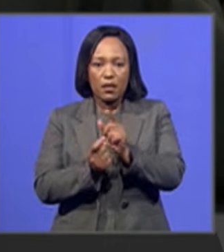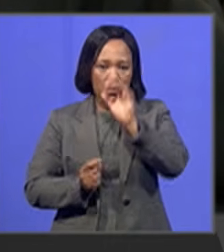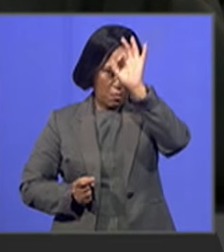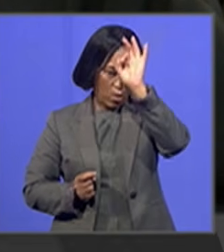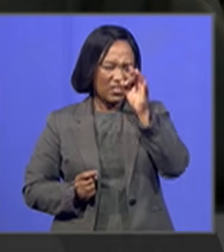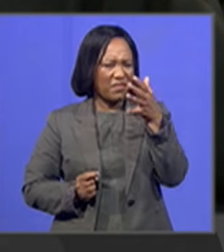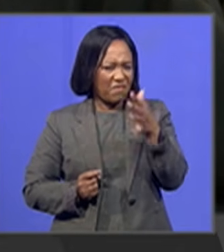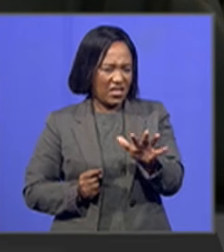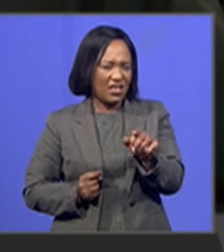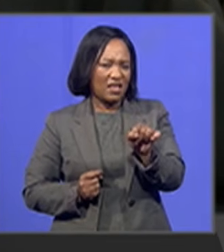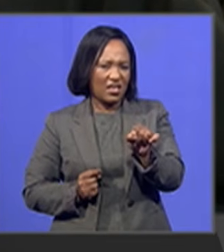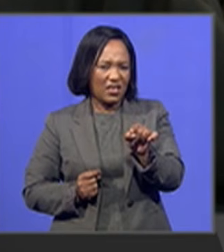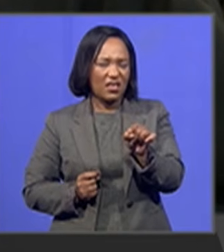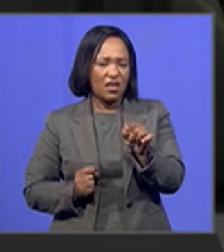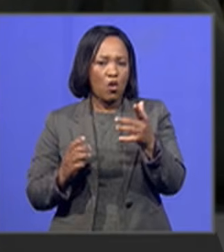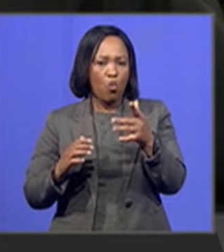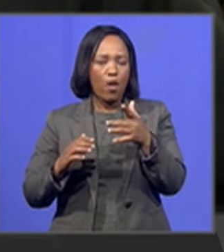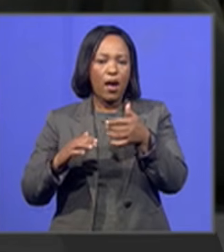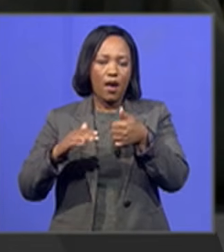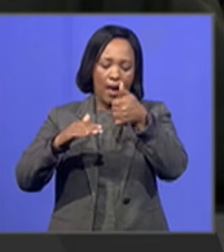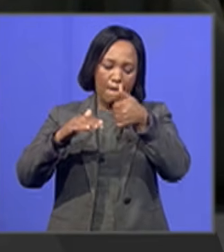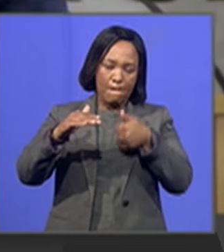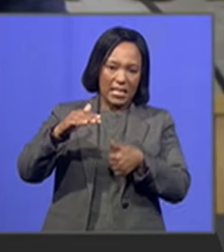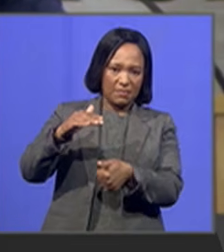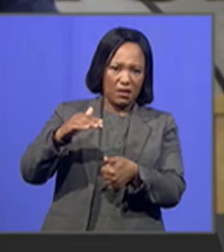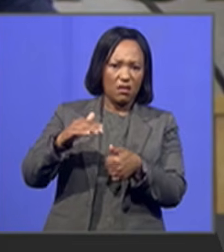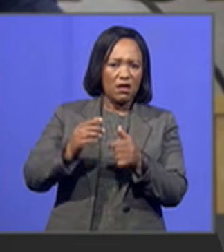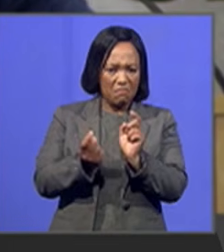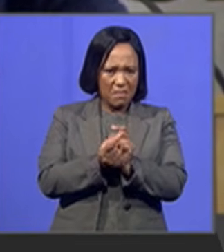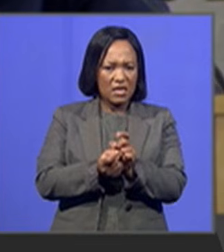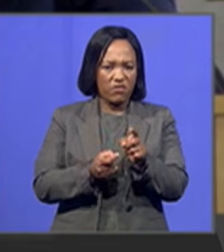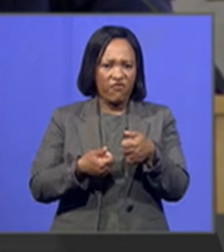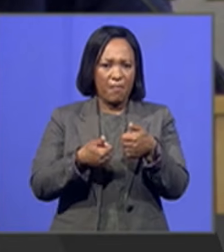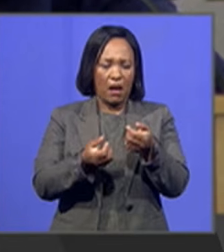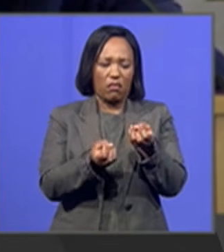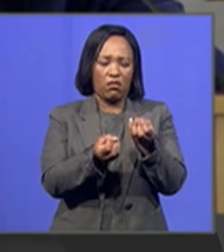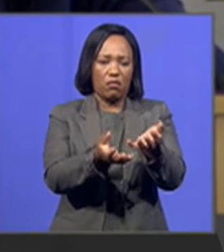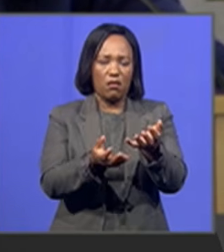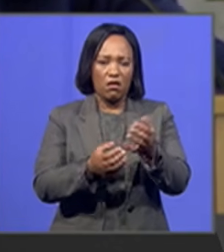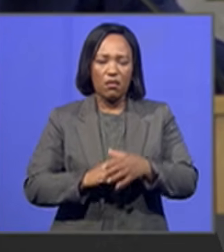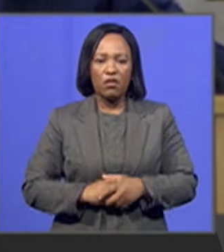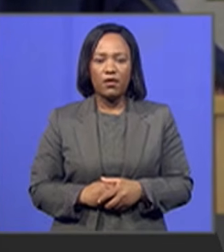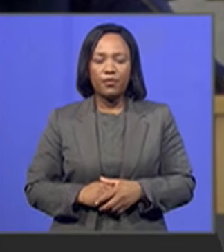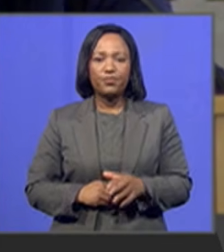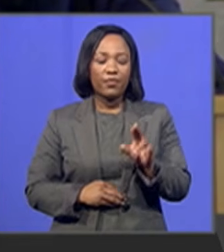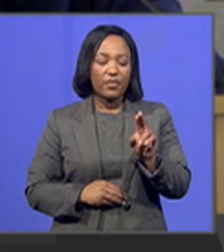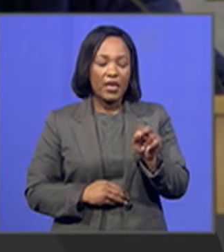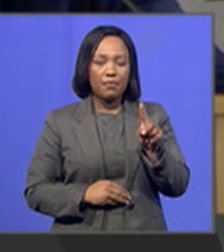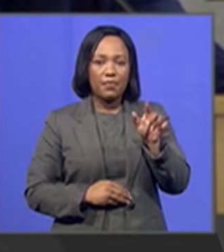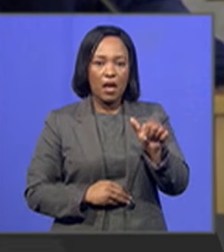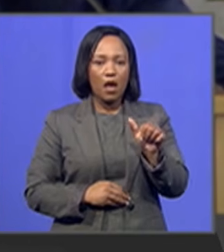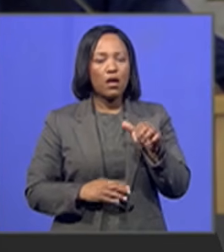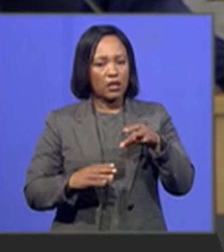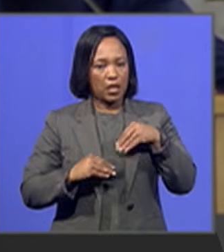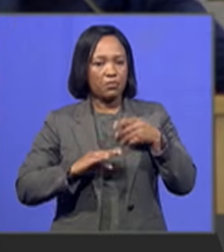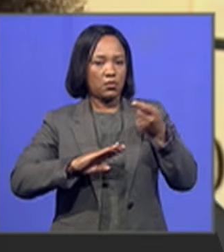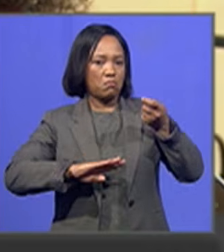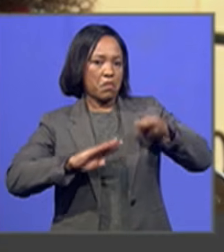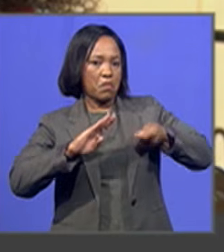officer at the basement to return such items. Lekgotla la naha la botjhutjhisi le amohetse kahlolo